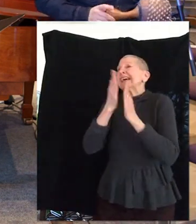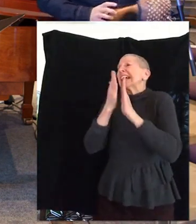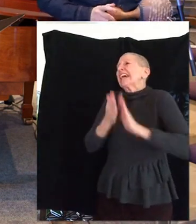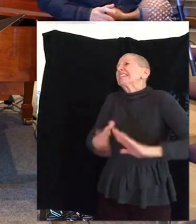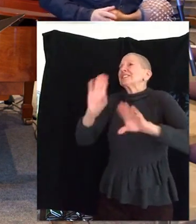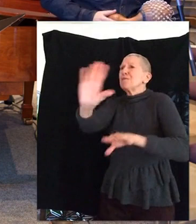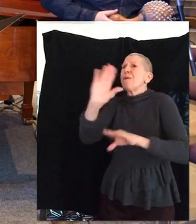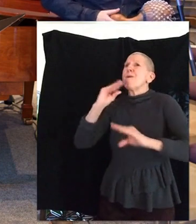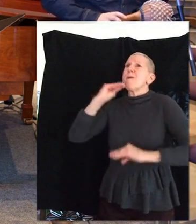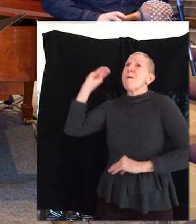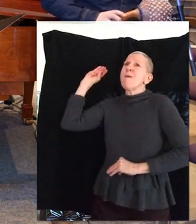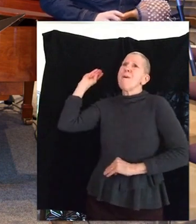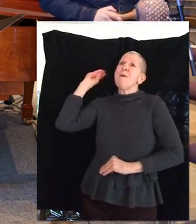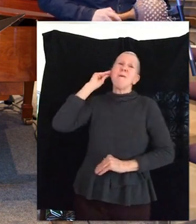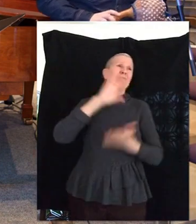home. May peace be in your